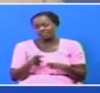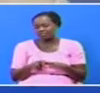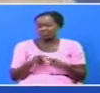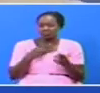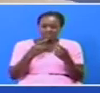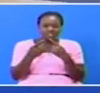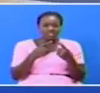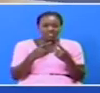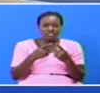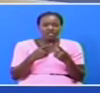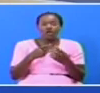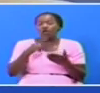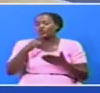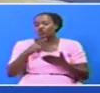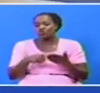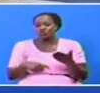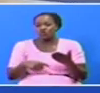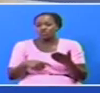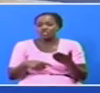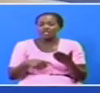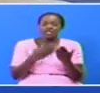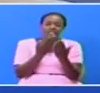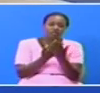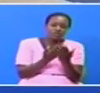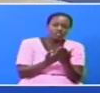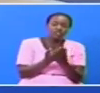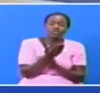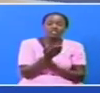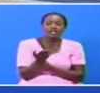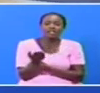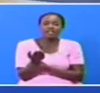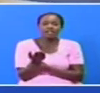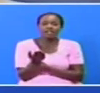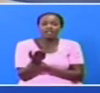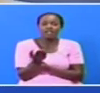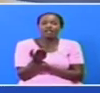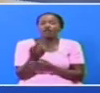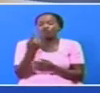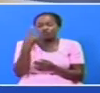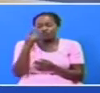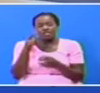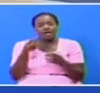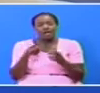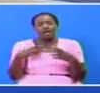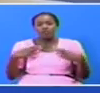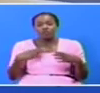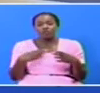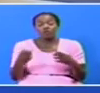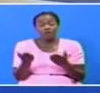disciplinary committee as to what recommendations have been made against the 7 persons who are listed in that